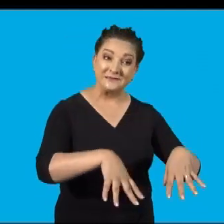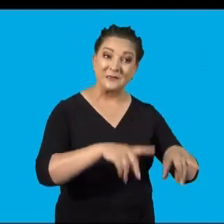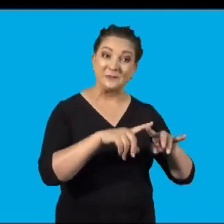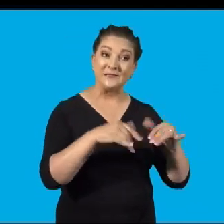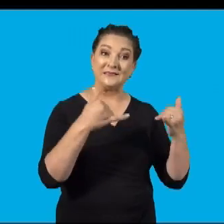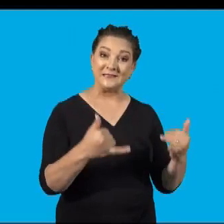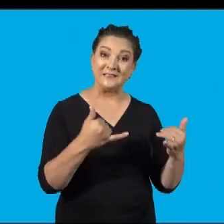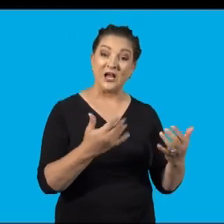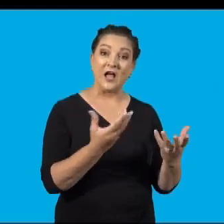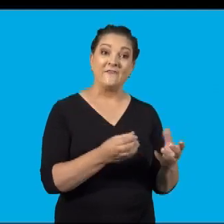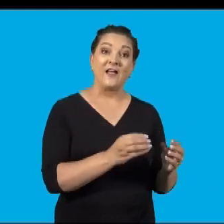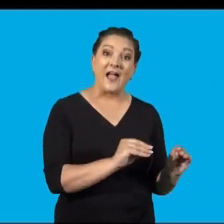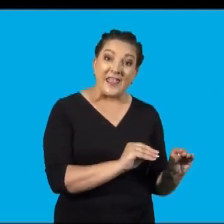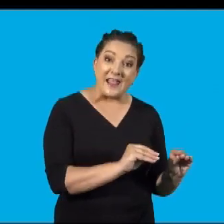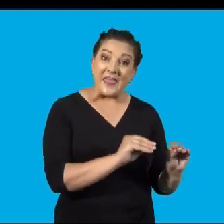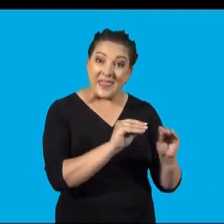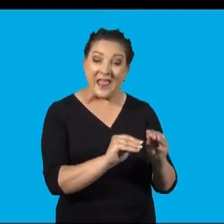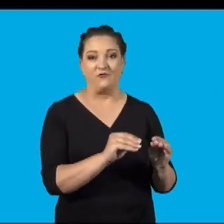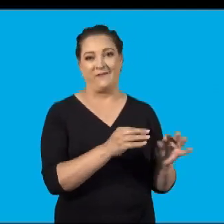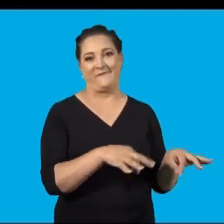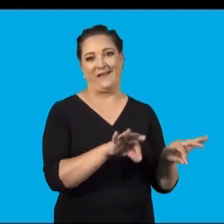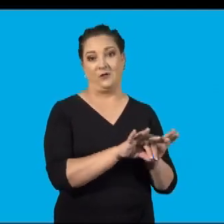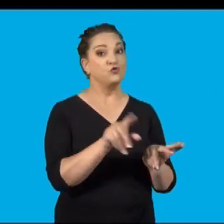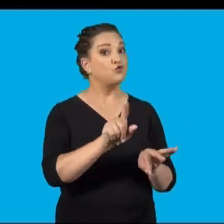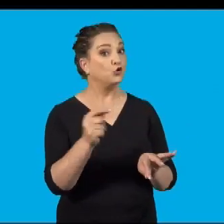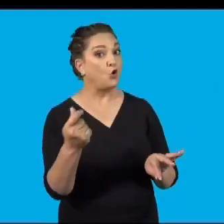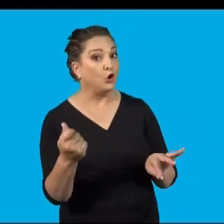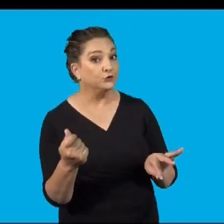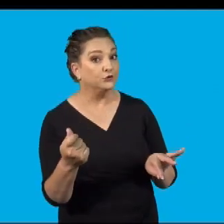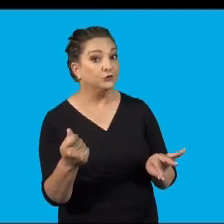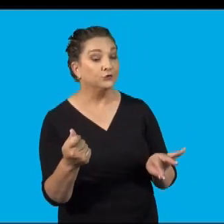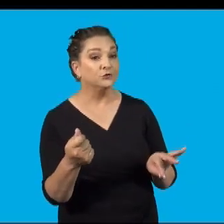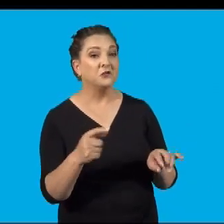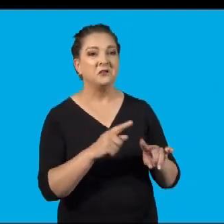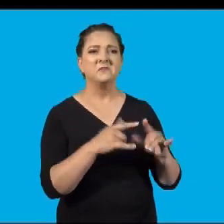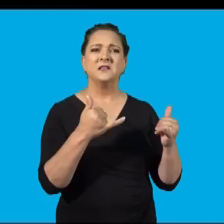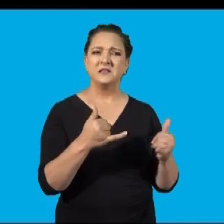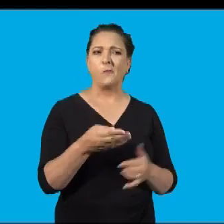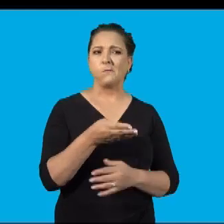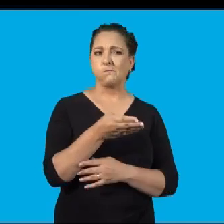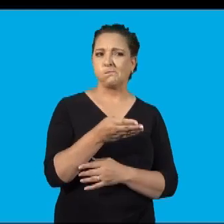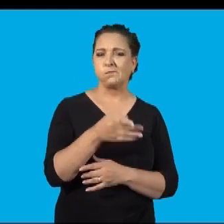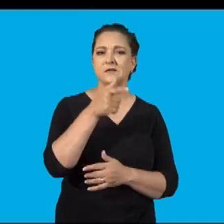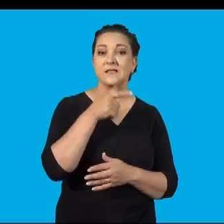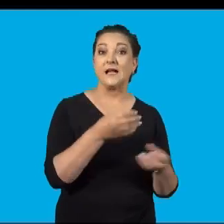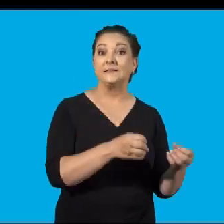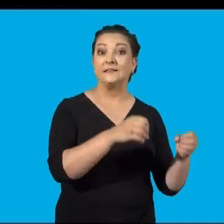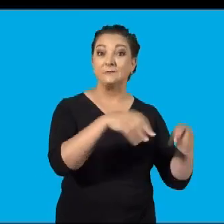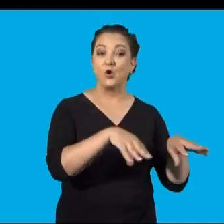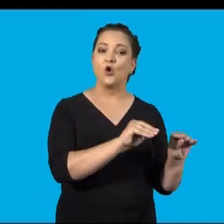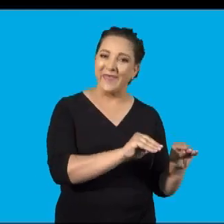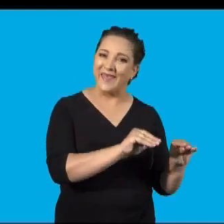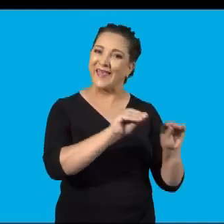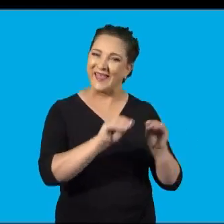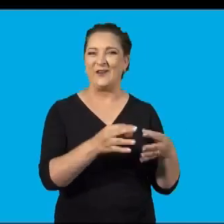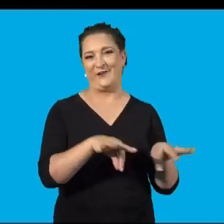at carrying value, not at cost. In this note, I record my disposals at